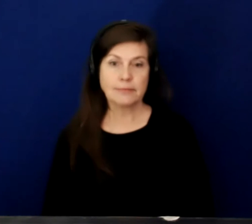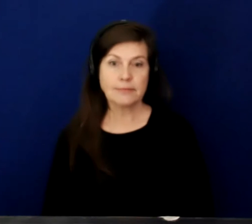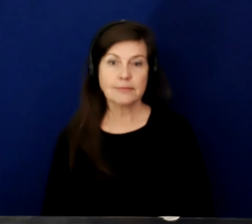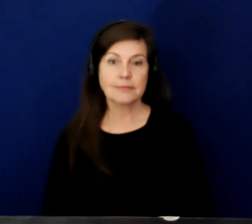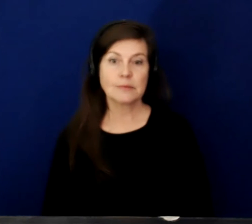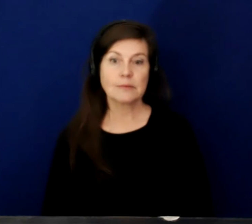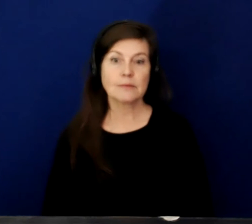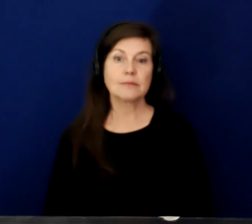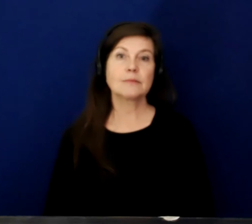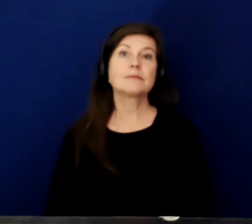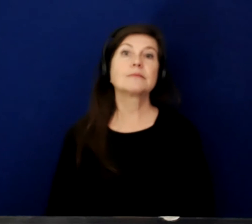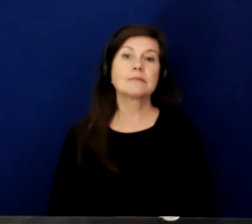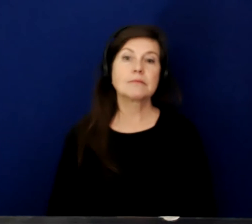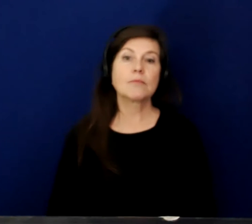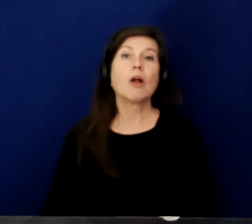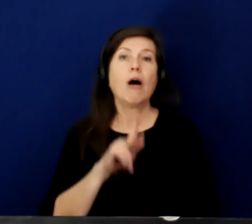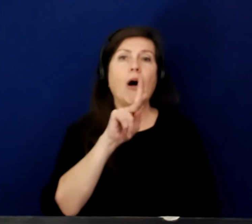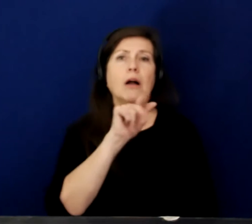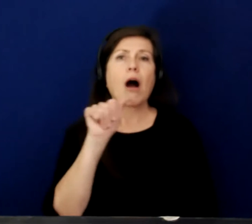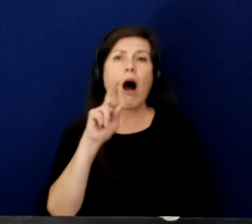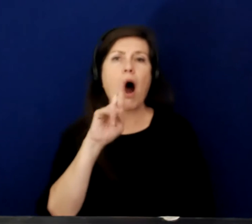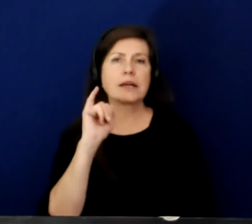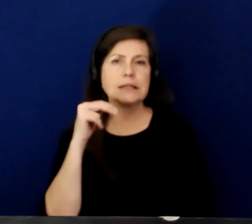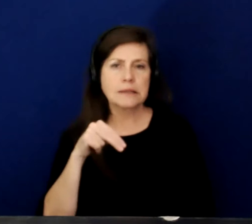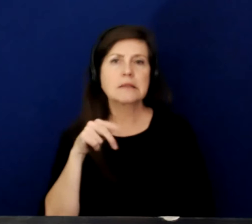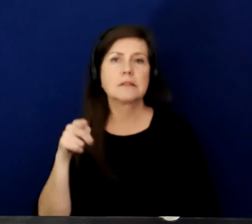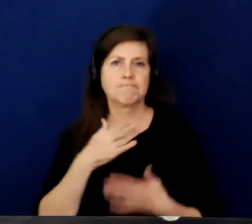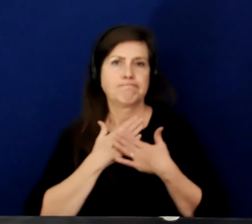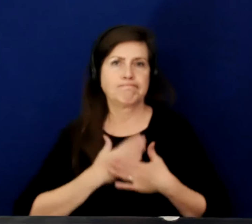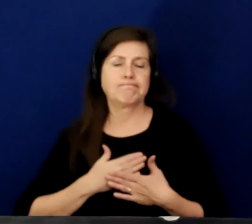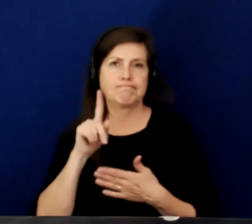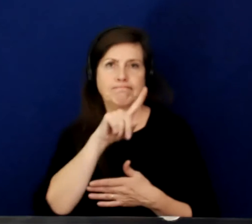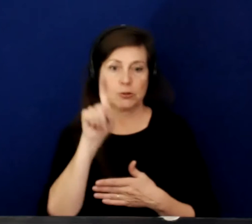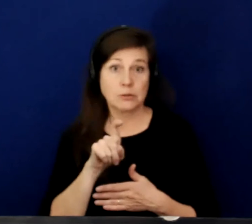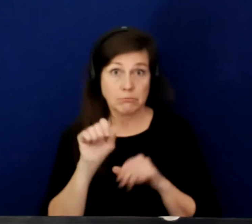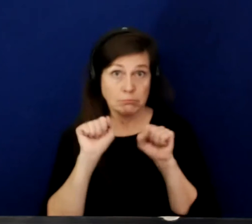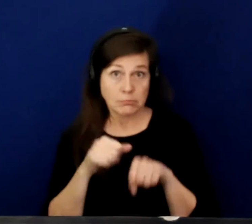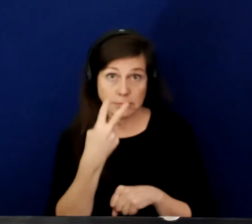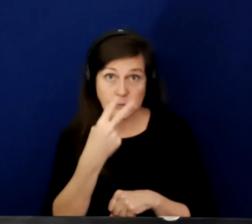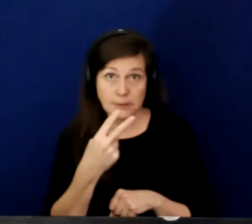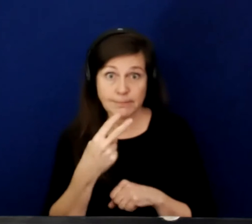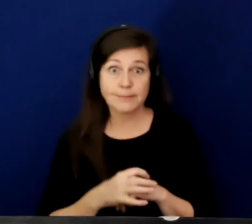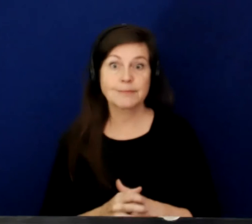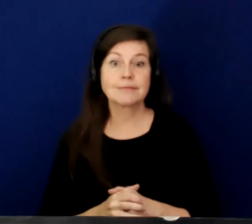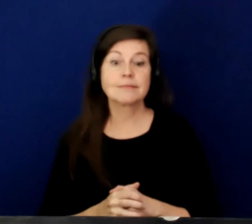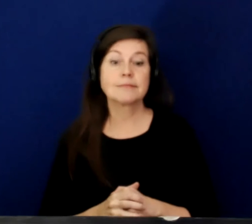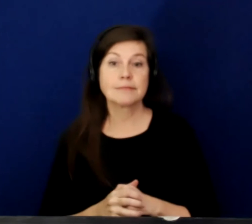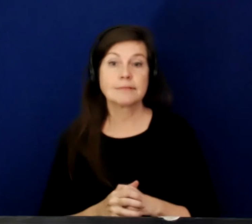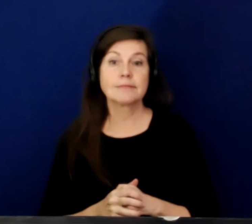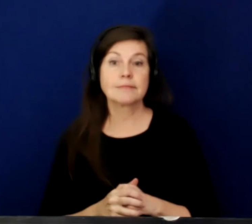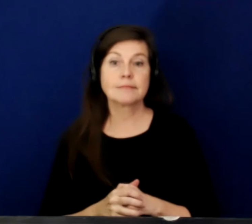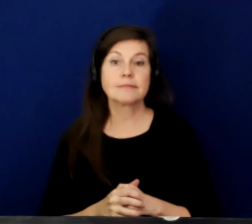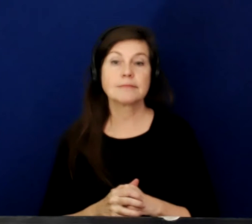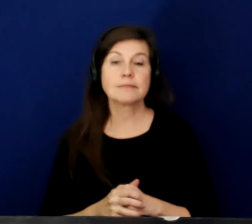from Karin in the chat. Kato, can you see the question? Yes, I've seen the question, and